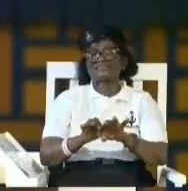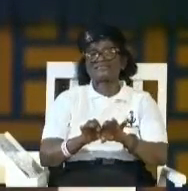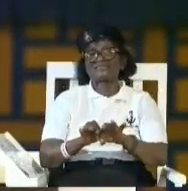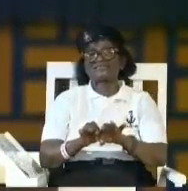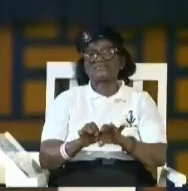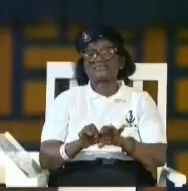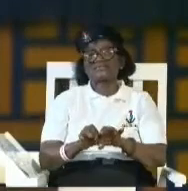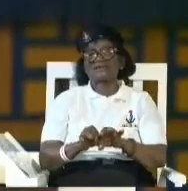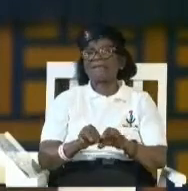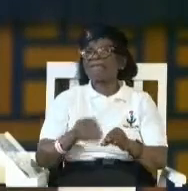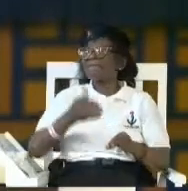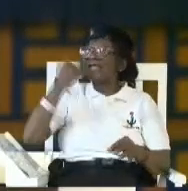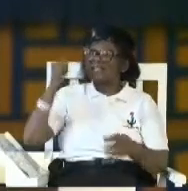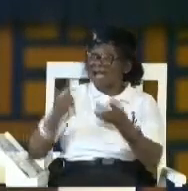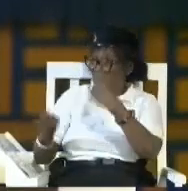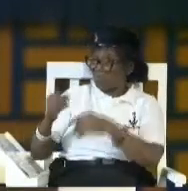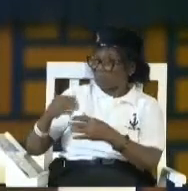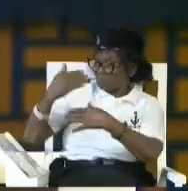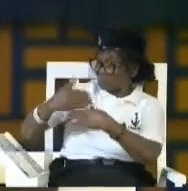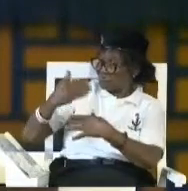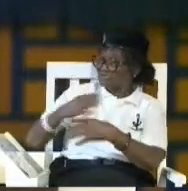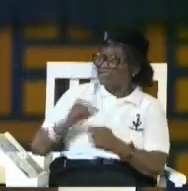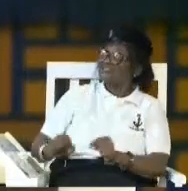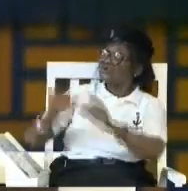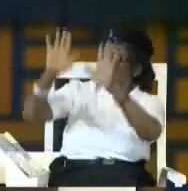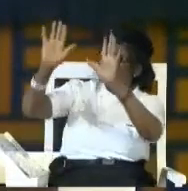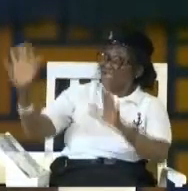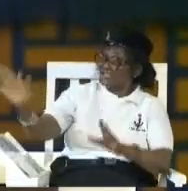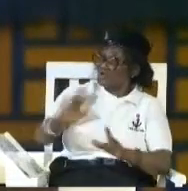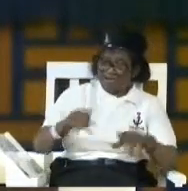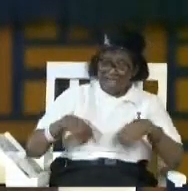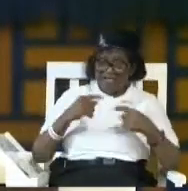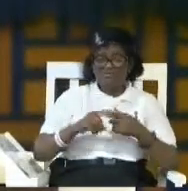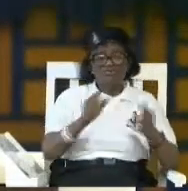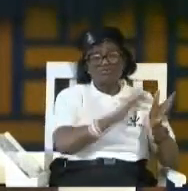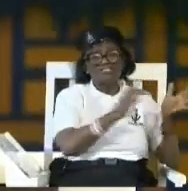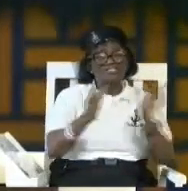You better come forward now and surrender your life to Jesus Christ.